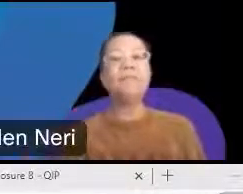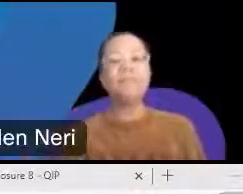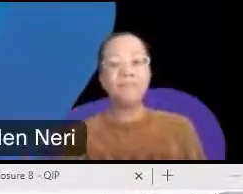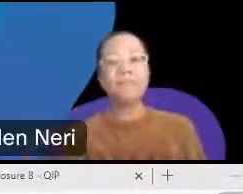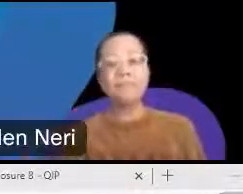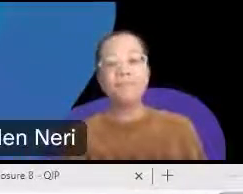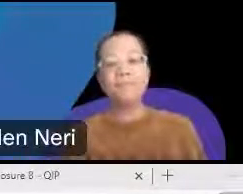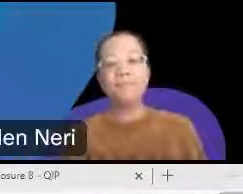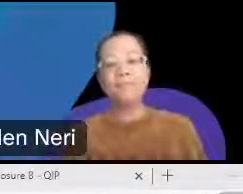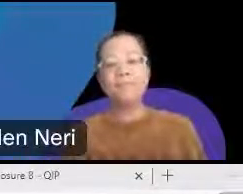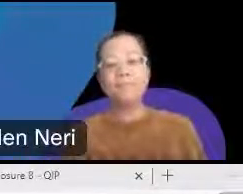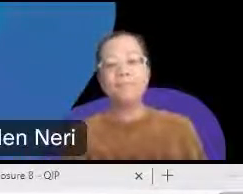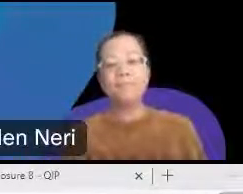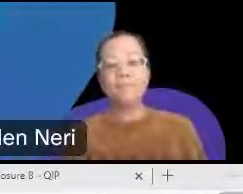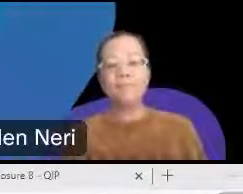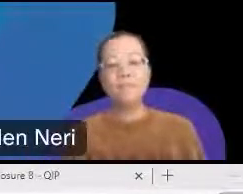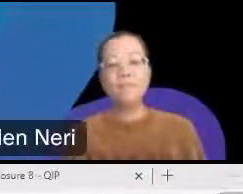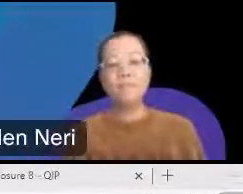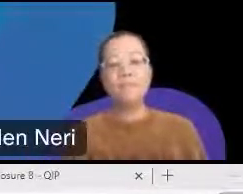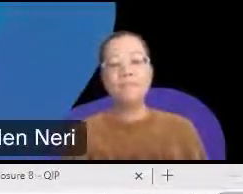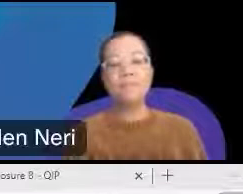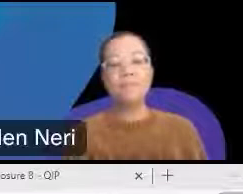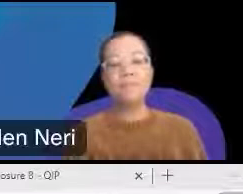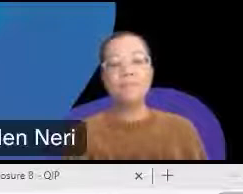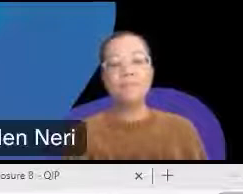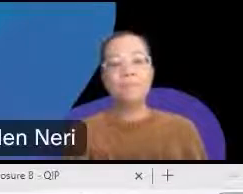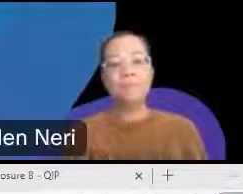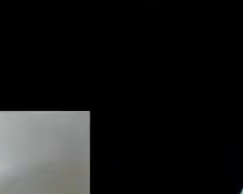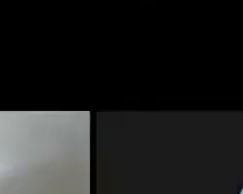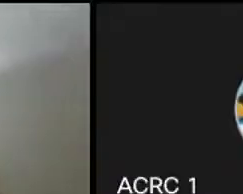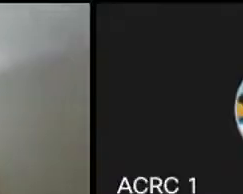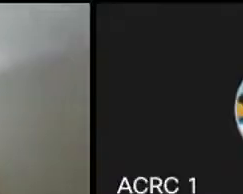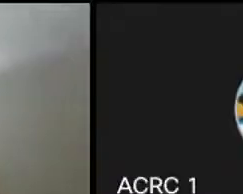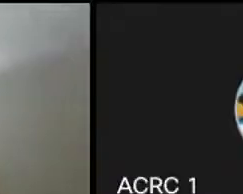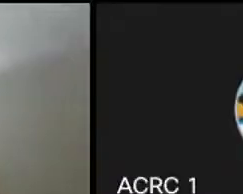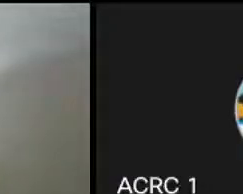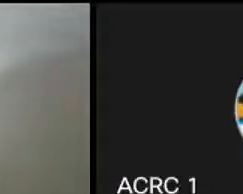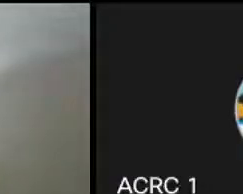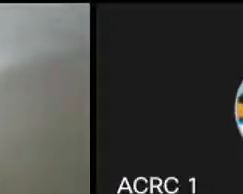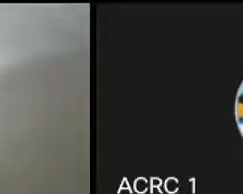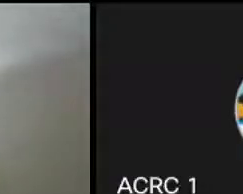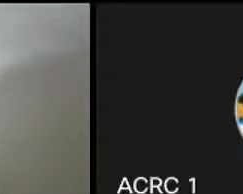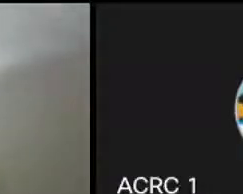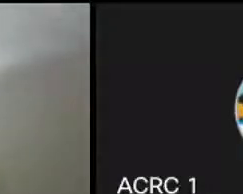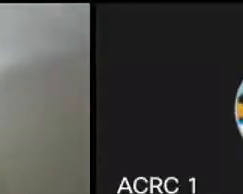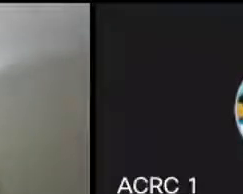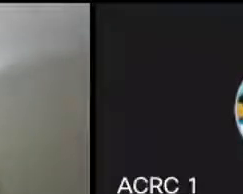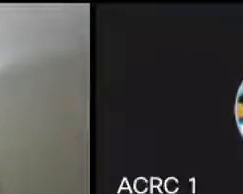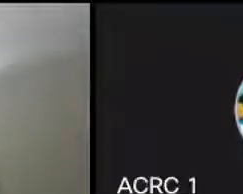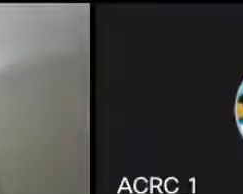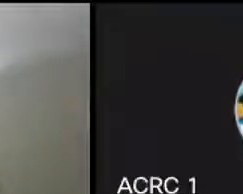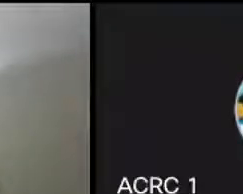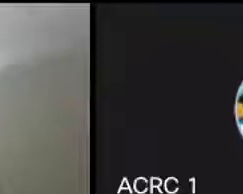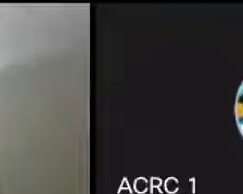all the questions related to this. Obviously, Helen is got quite a bit of experience in administering grants and things like that.